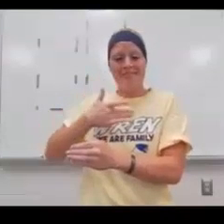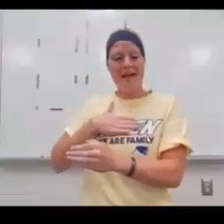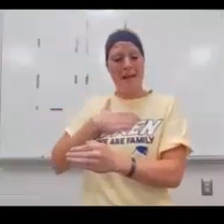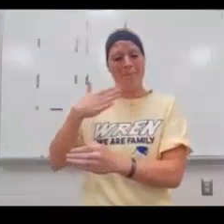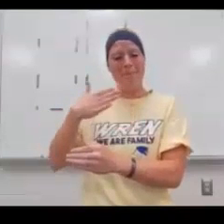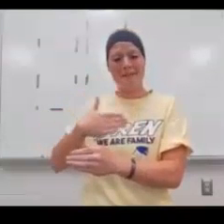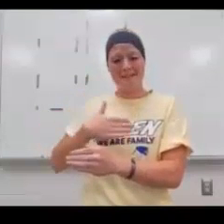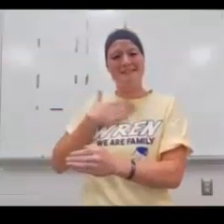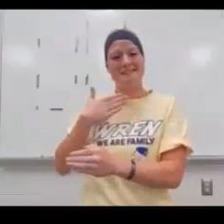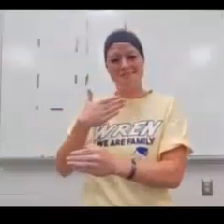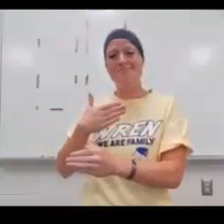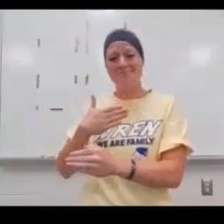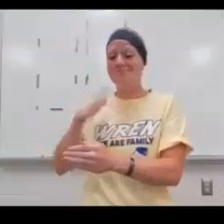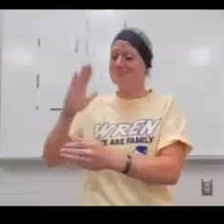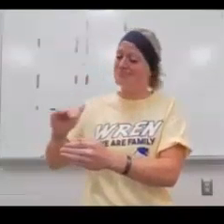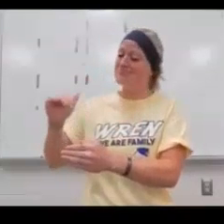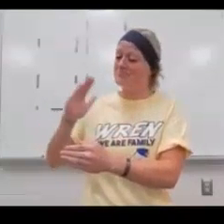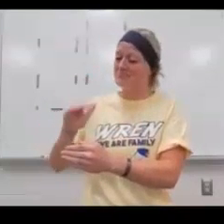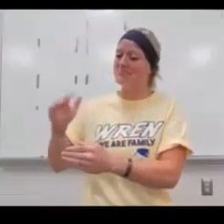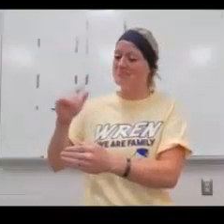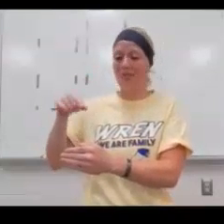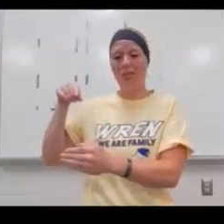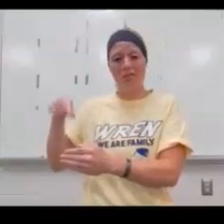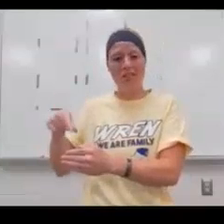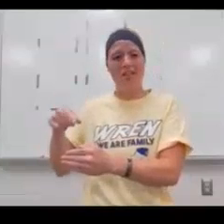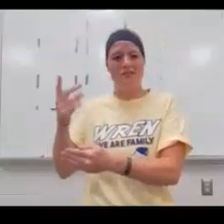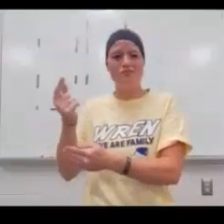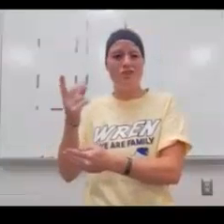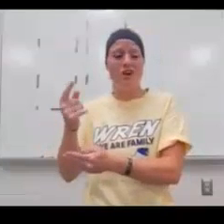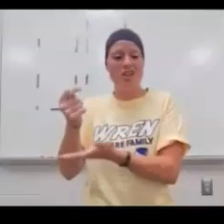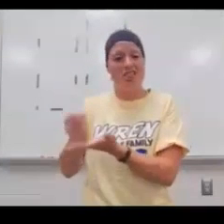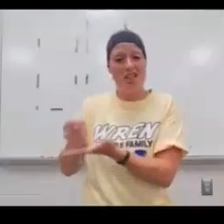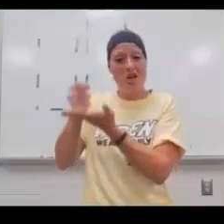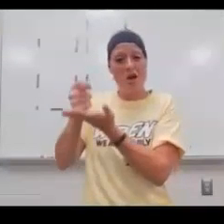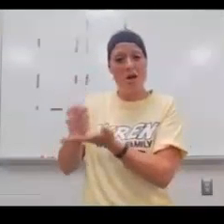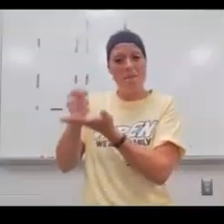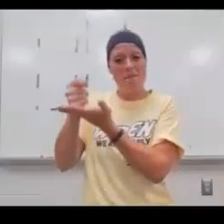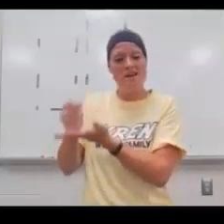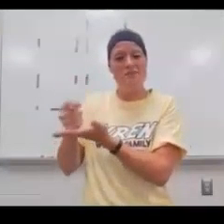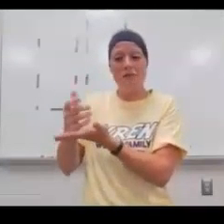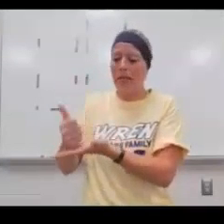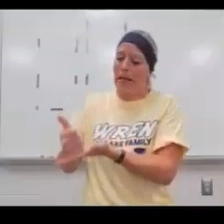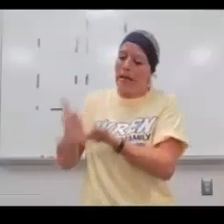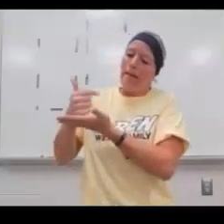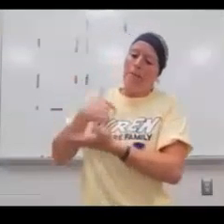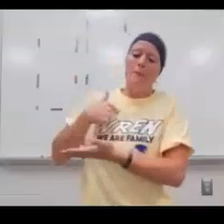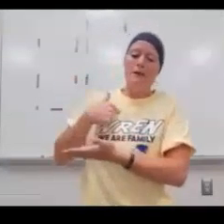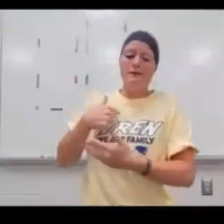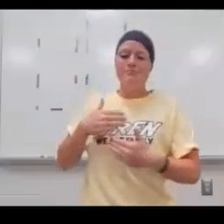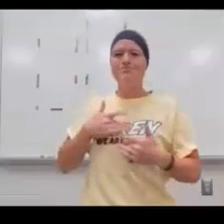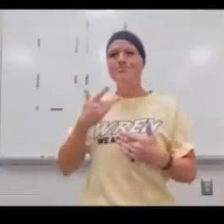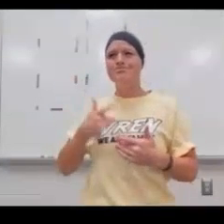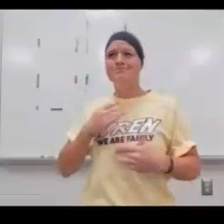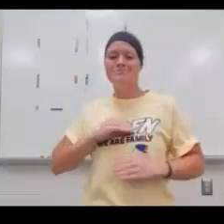And their sadness would turn to happiness, and it would make them feel better. This dog is a therapy